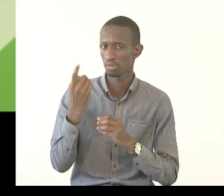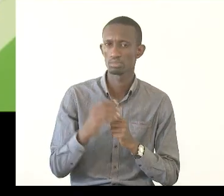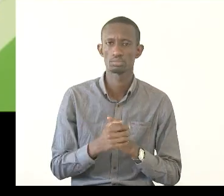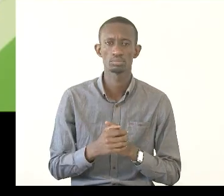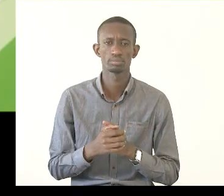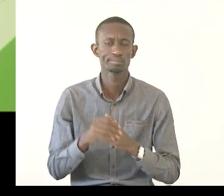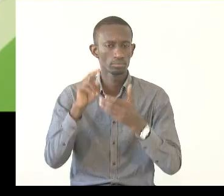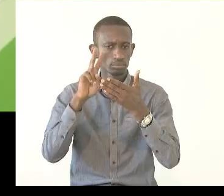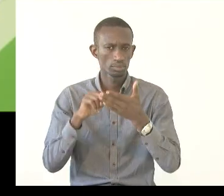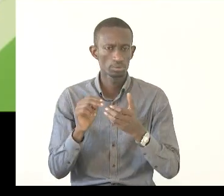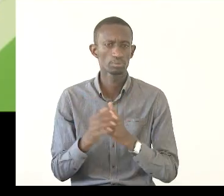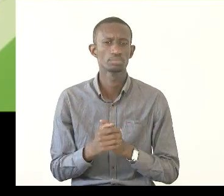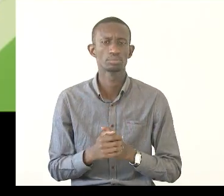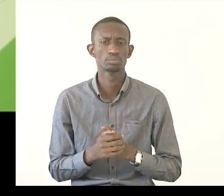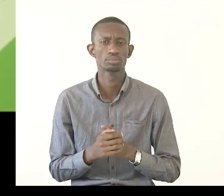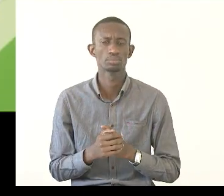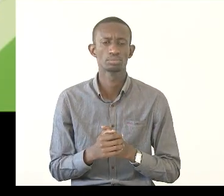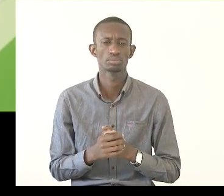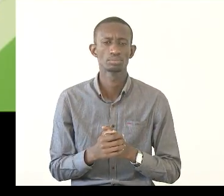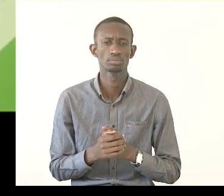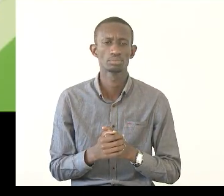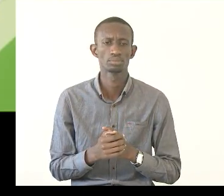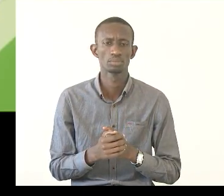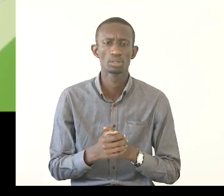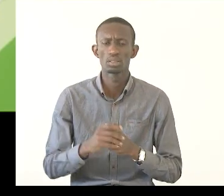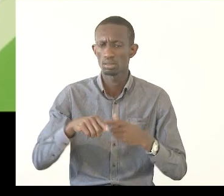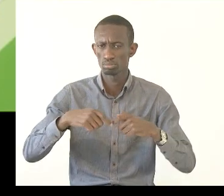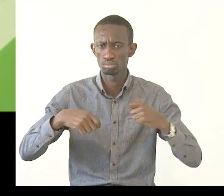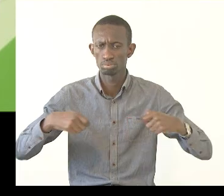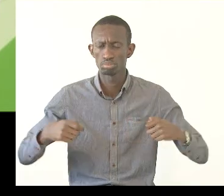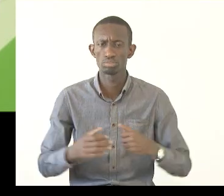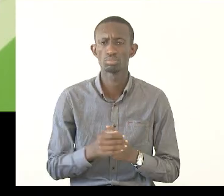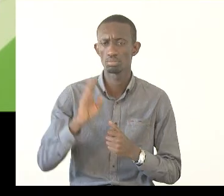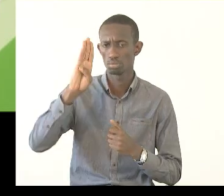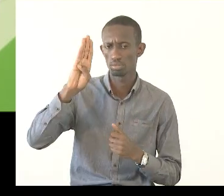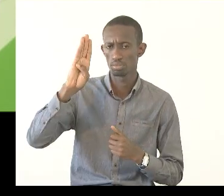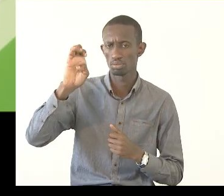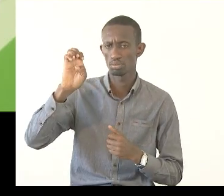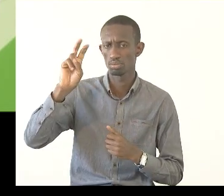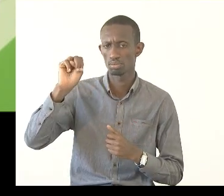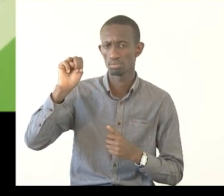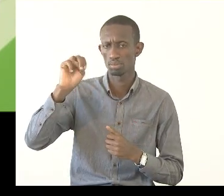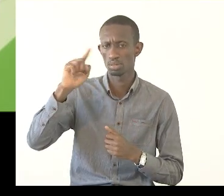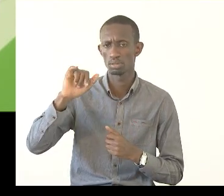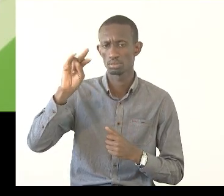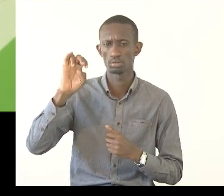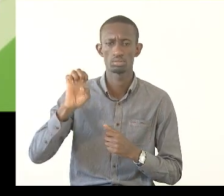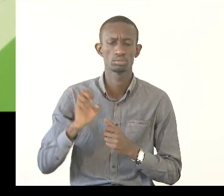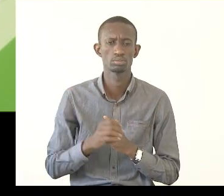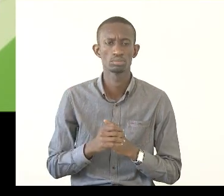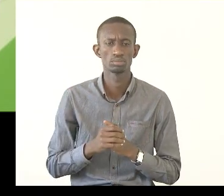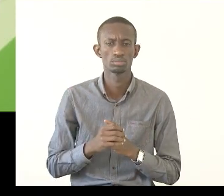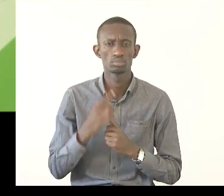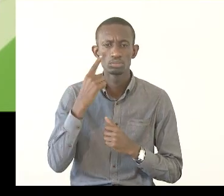be summarized in a flow sheet below. This is the flow sheet that we are talking about. Part A, we are supposed to